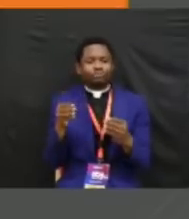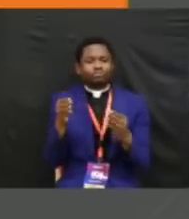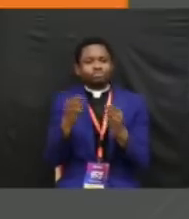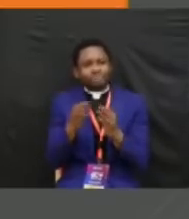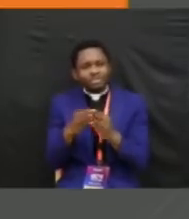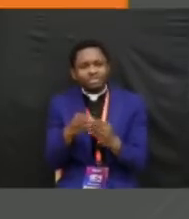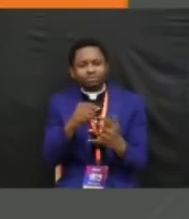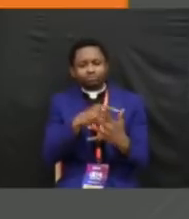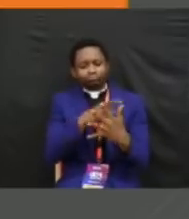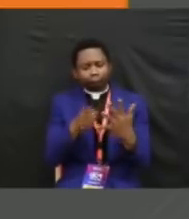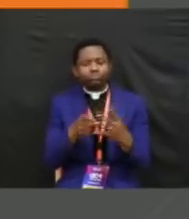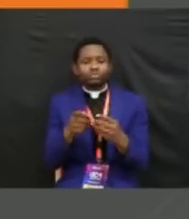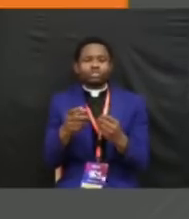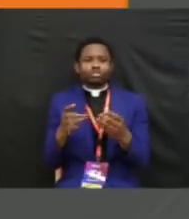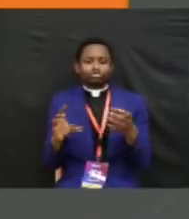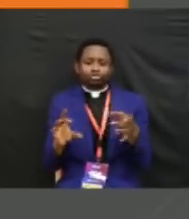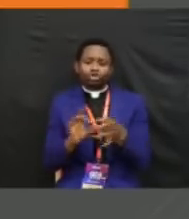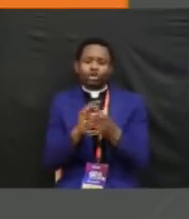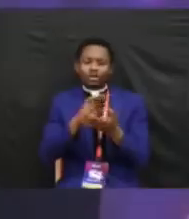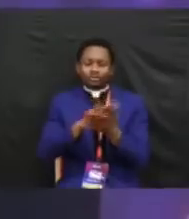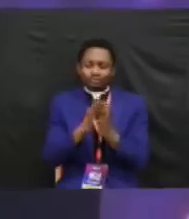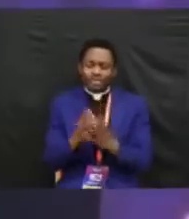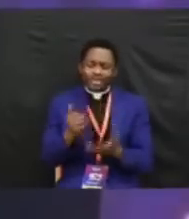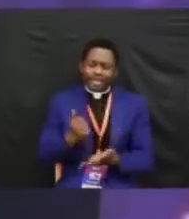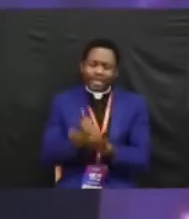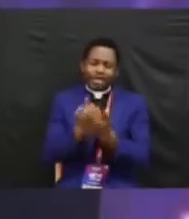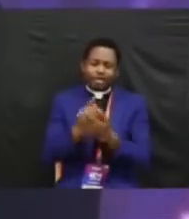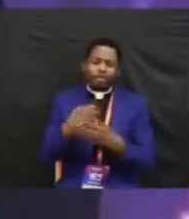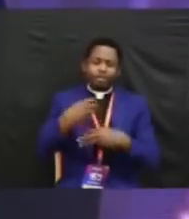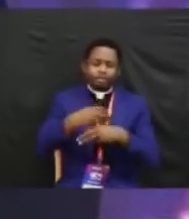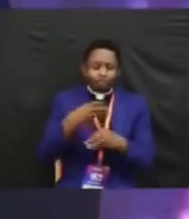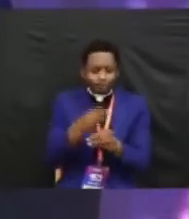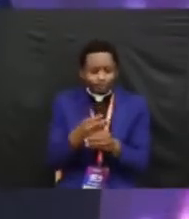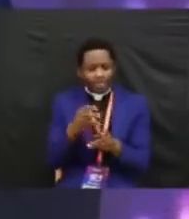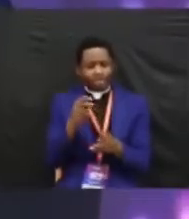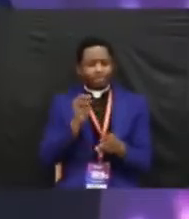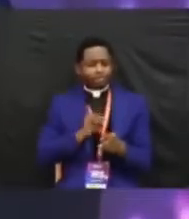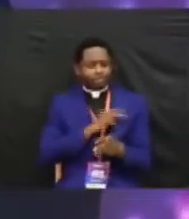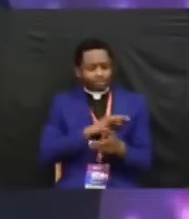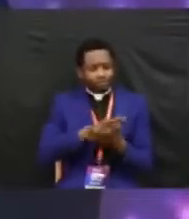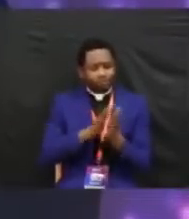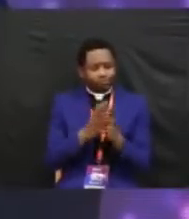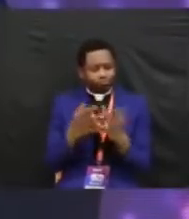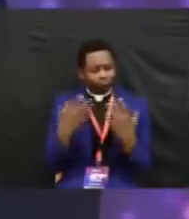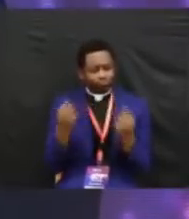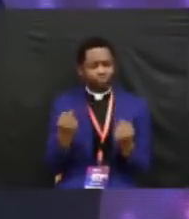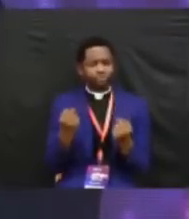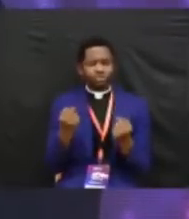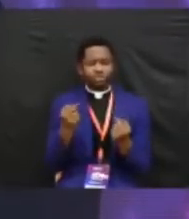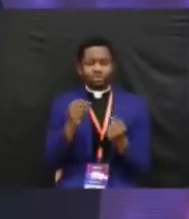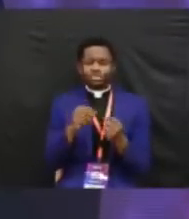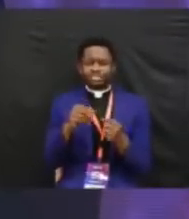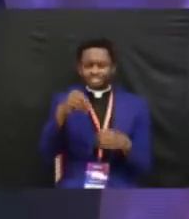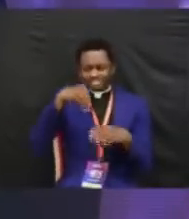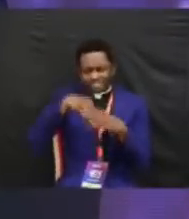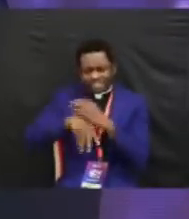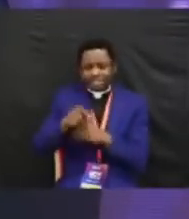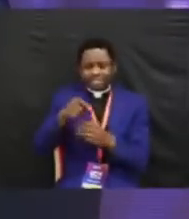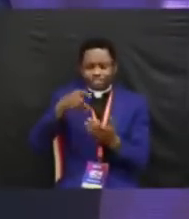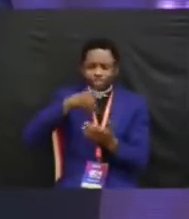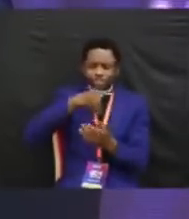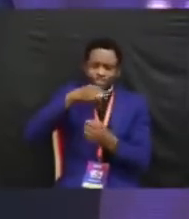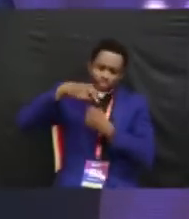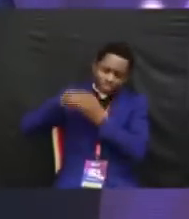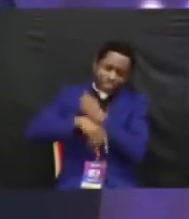various teaching services serve as avenues to ground our members on the theme for the year as well